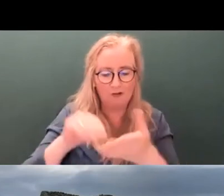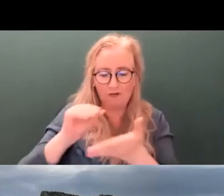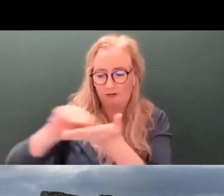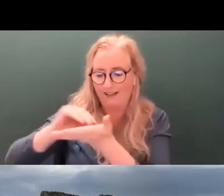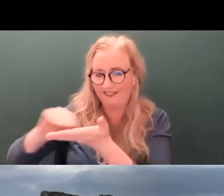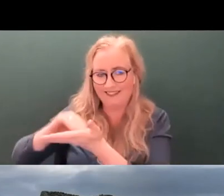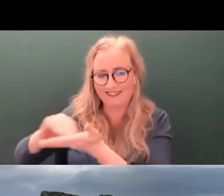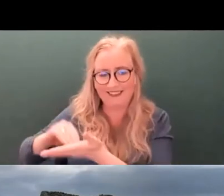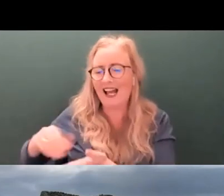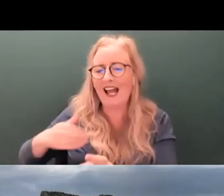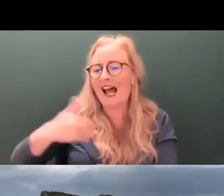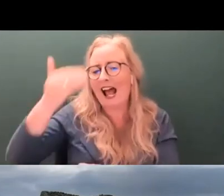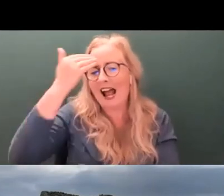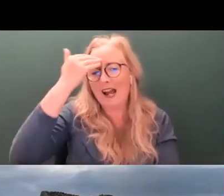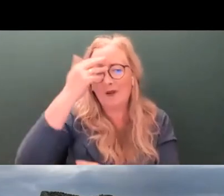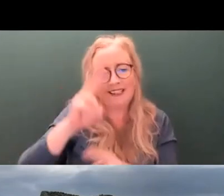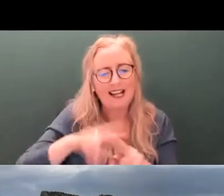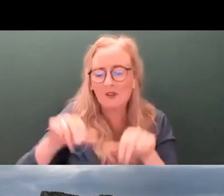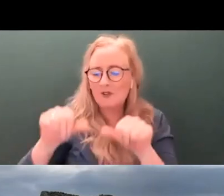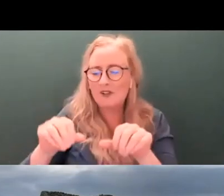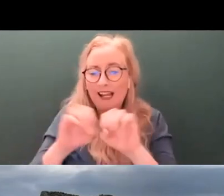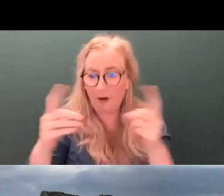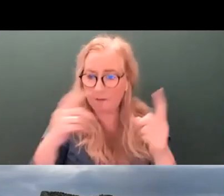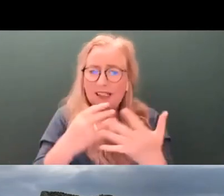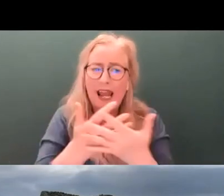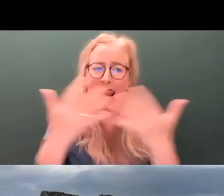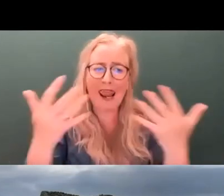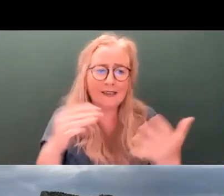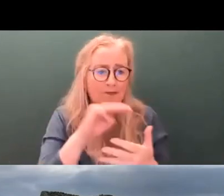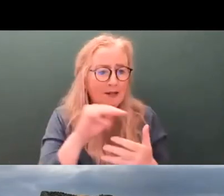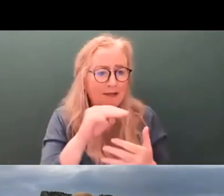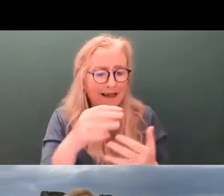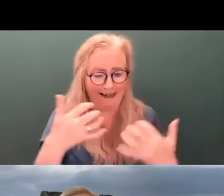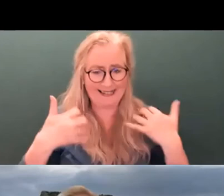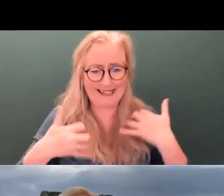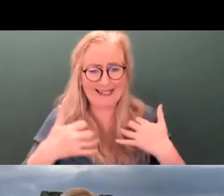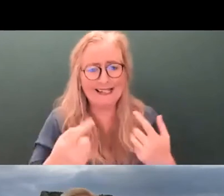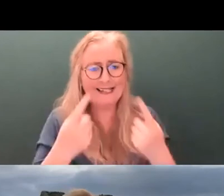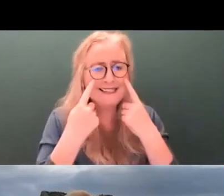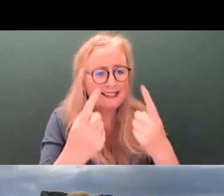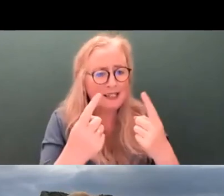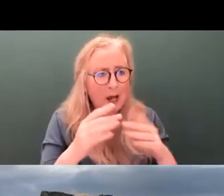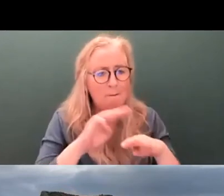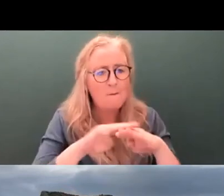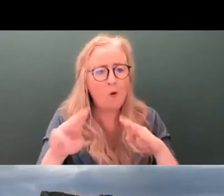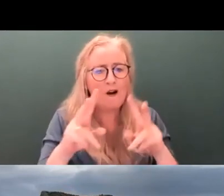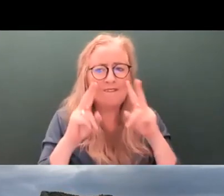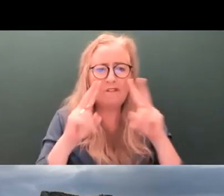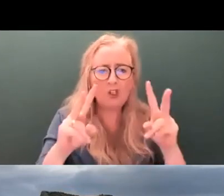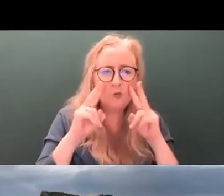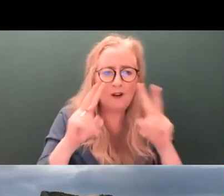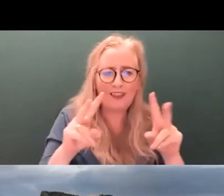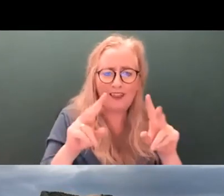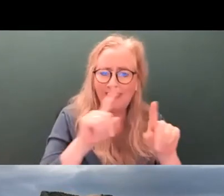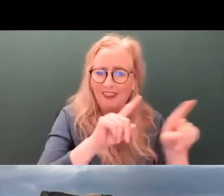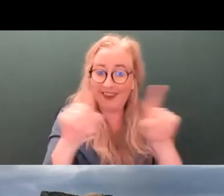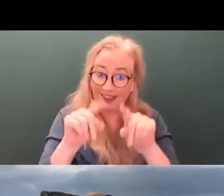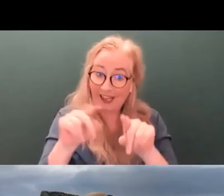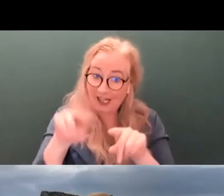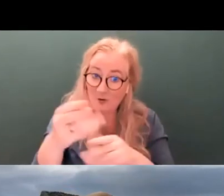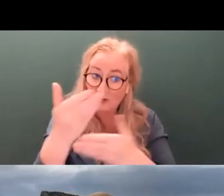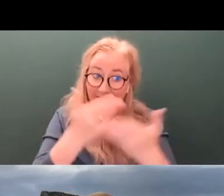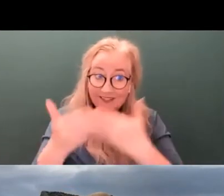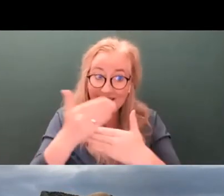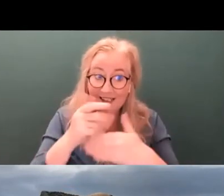know it's not for everyone, but there are lots of people out there who were keen to be more visually capable. Yeah. Maybe you might reflect on that for a moment.